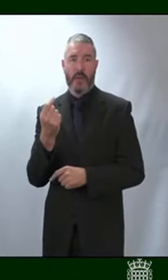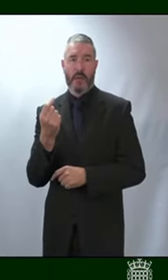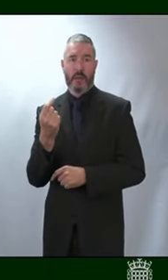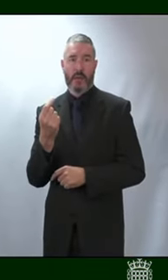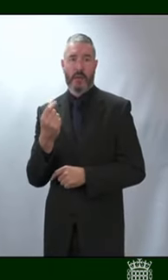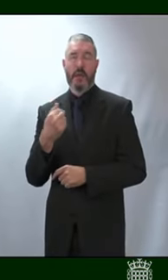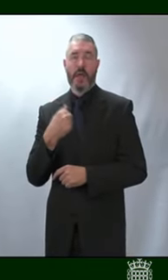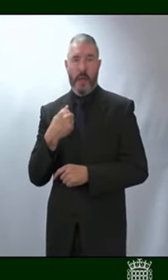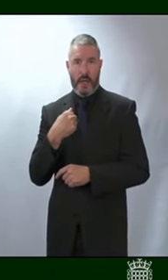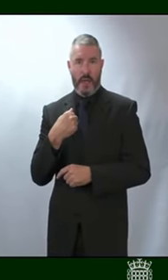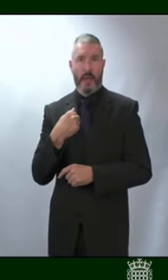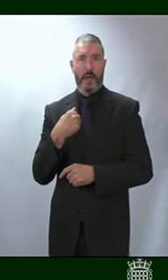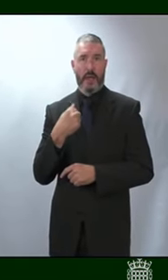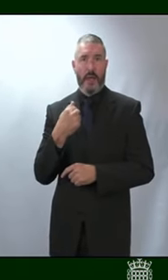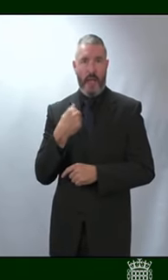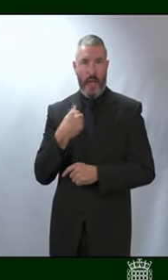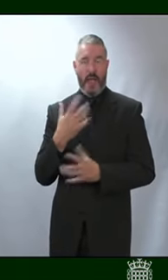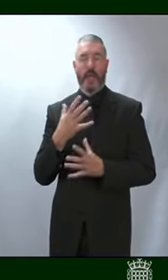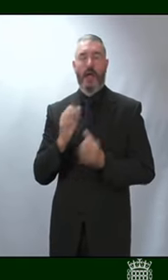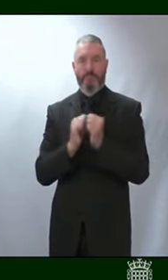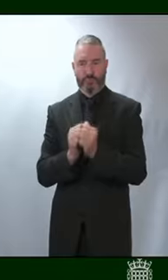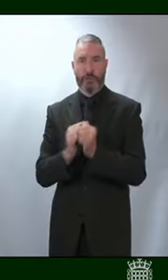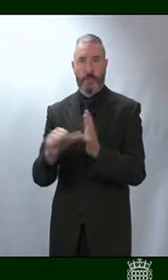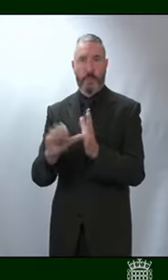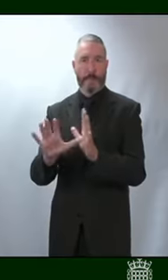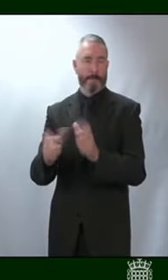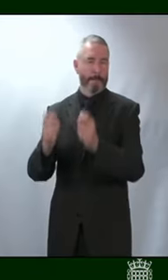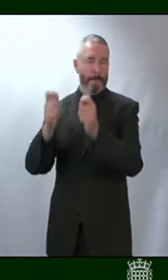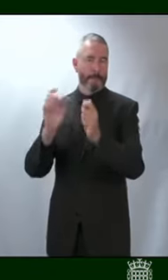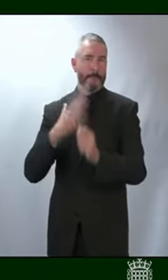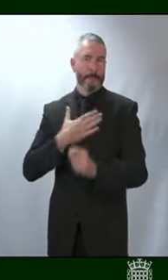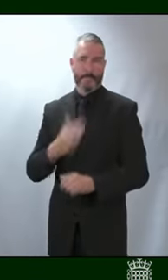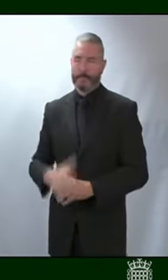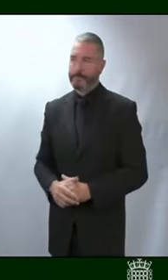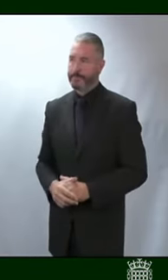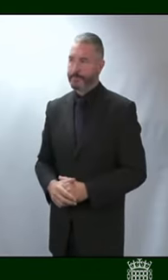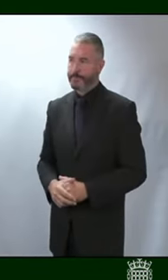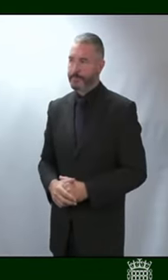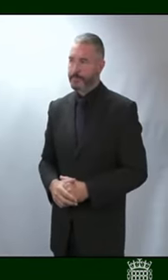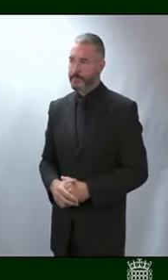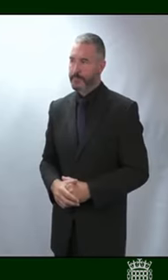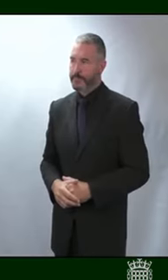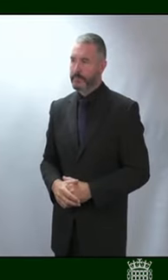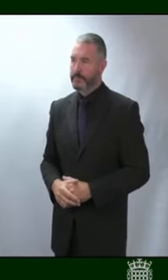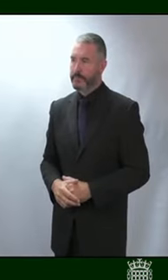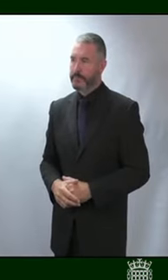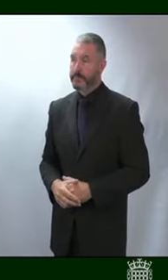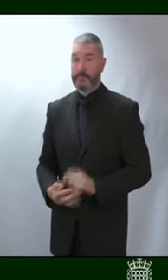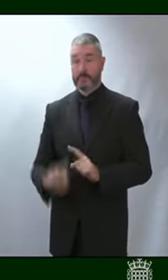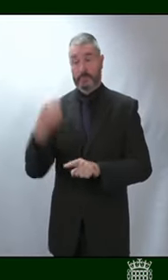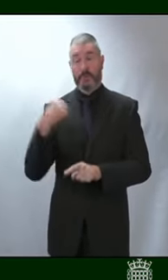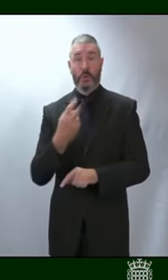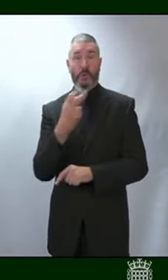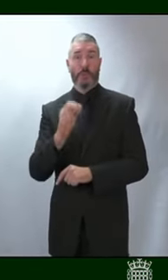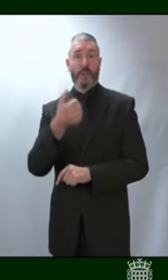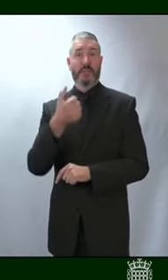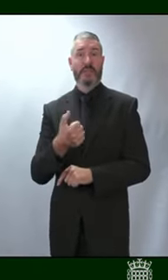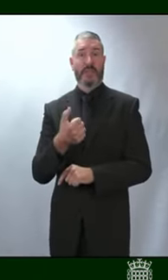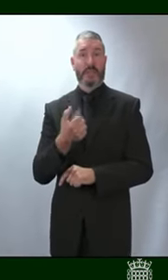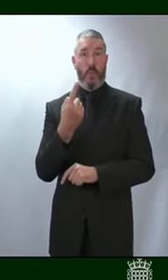I sincerely appreciate the problem that she raises. Cheryl Murray. Thank you, Mr. Speaker. In 2006, Menheniot